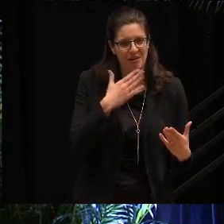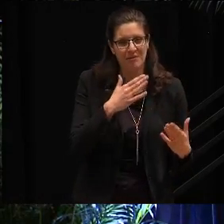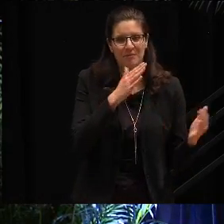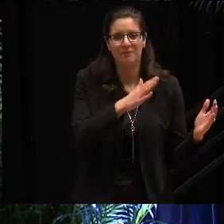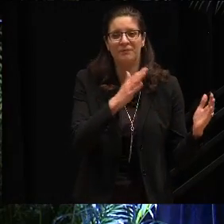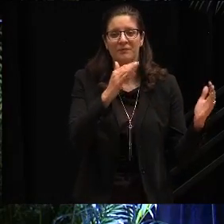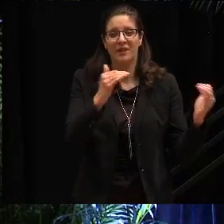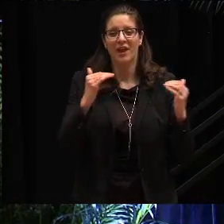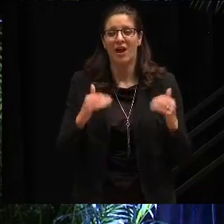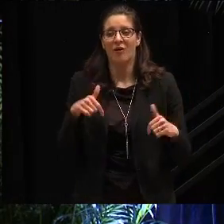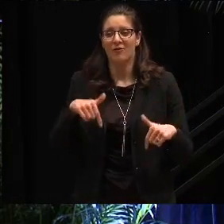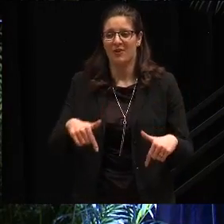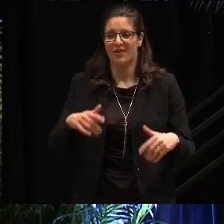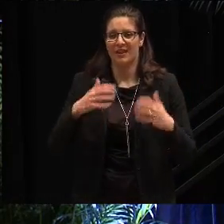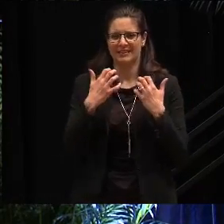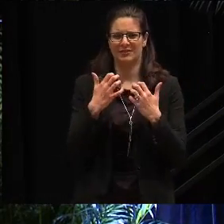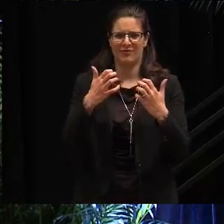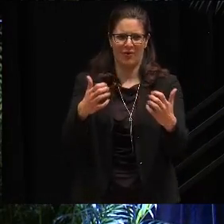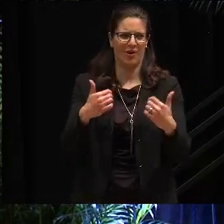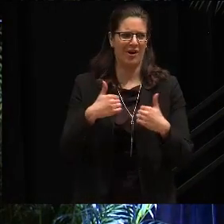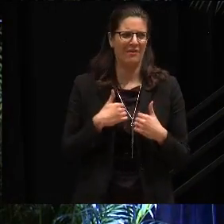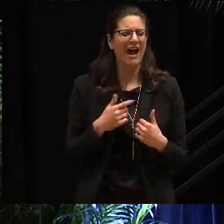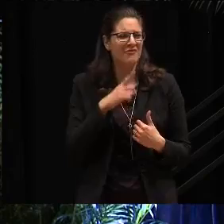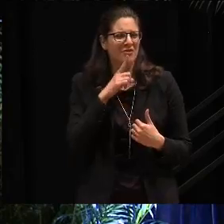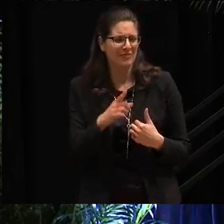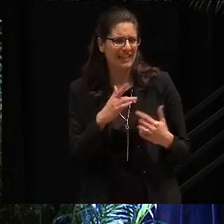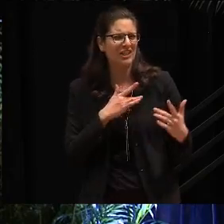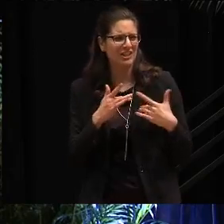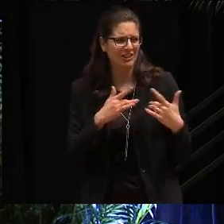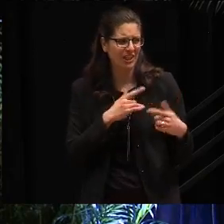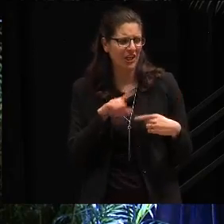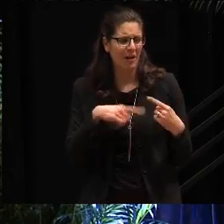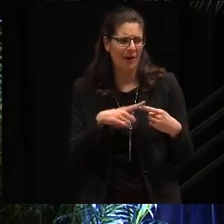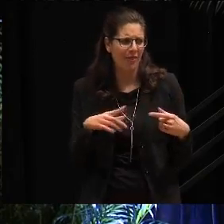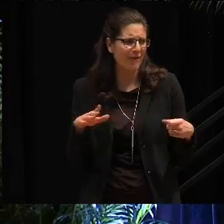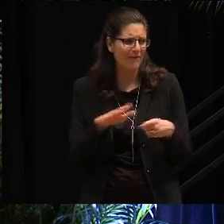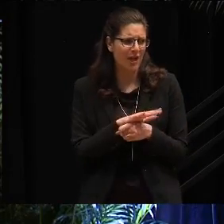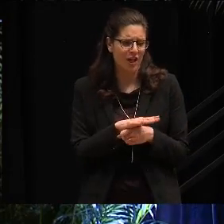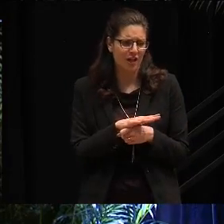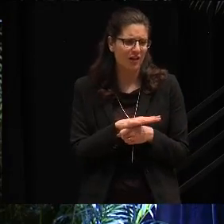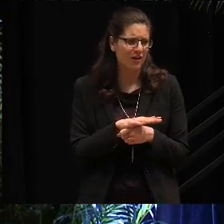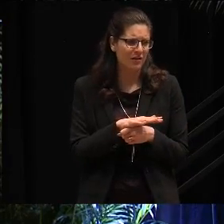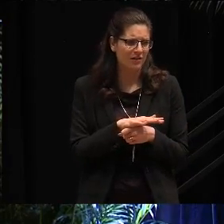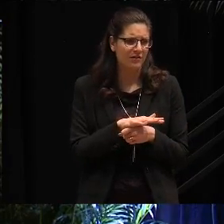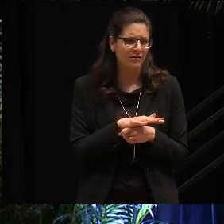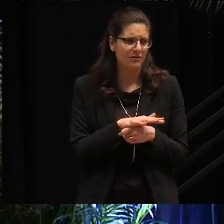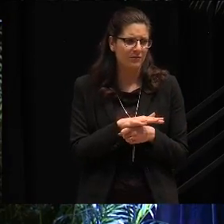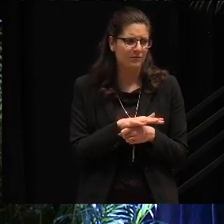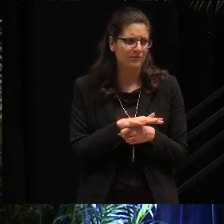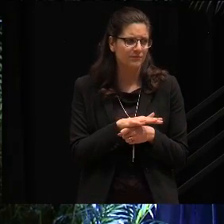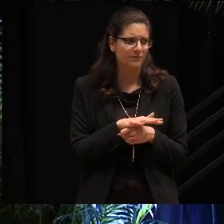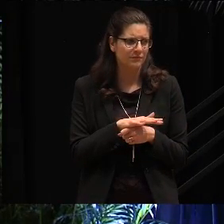forum, I have a real concern about the whole